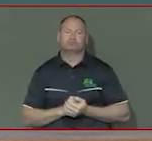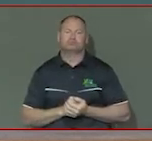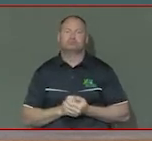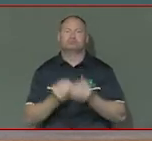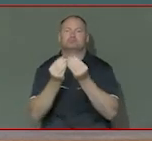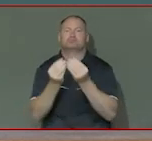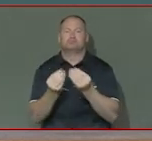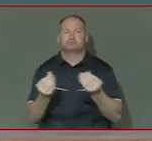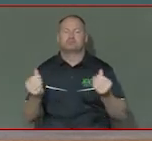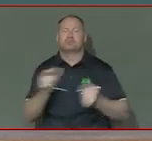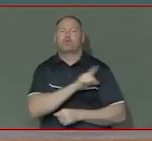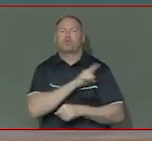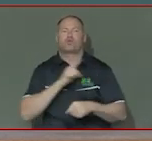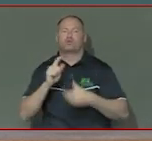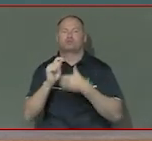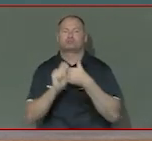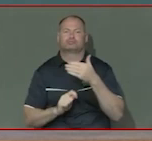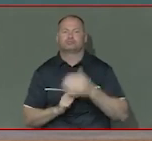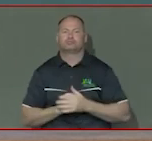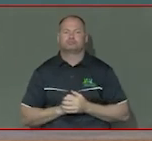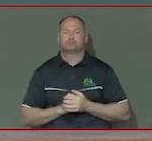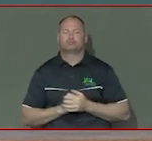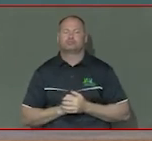long term. Now the next one